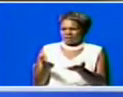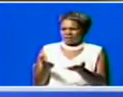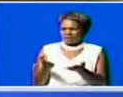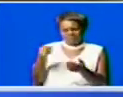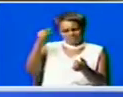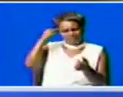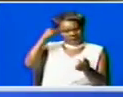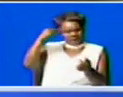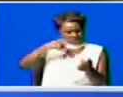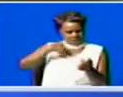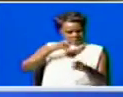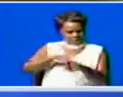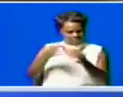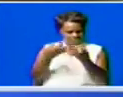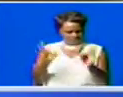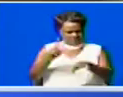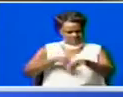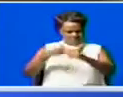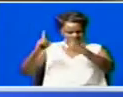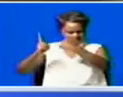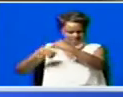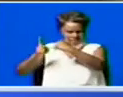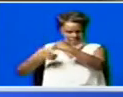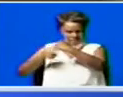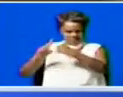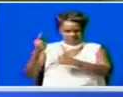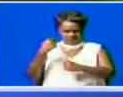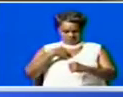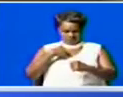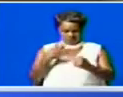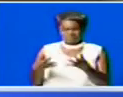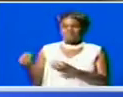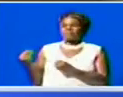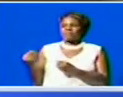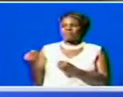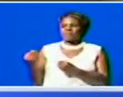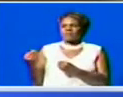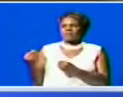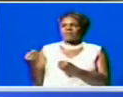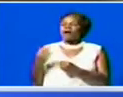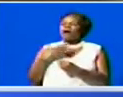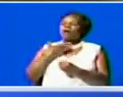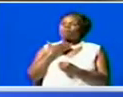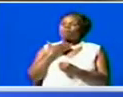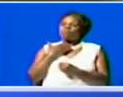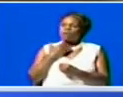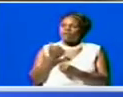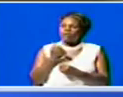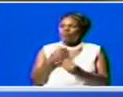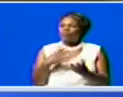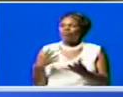In my mind, when I was finally released at around 6, and I was the first to come out, all I wanted was just to go